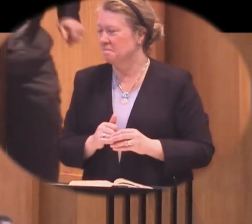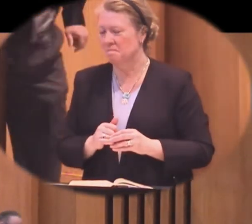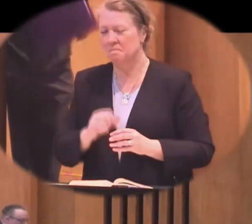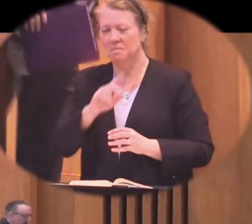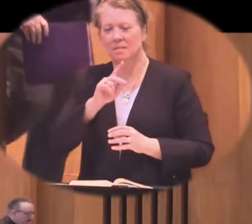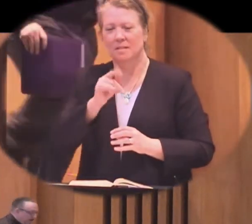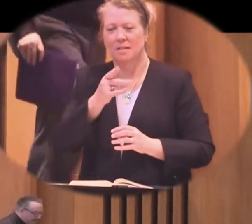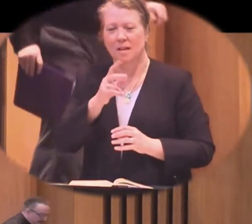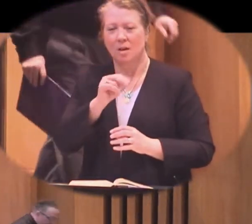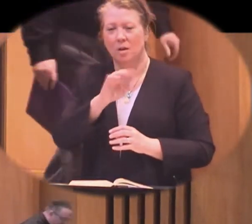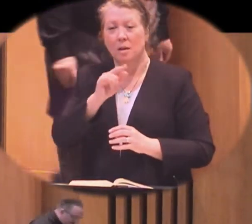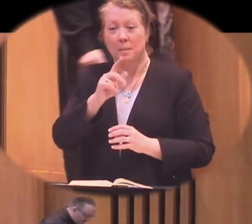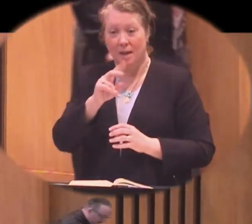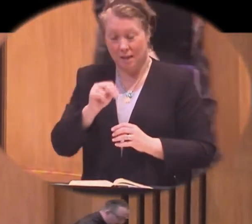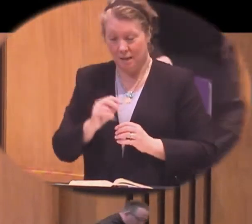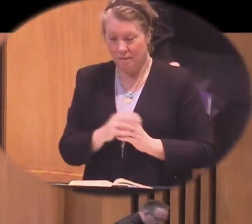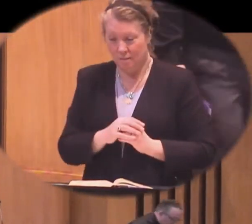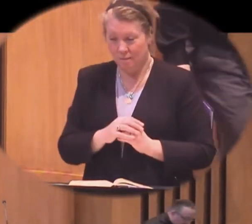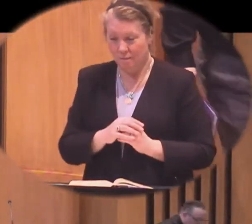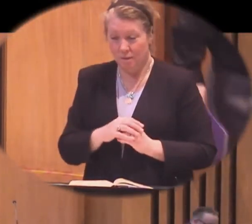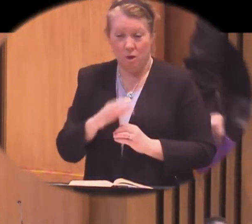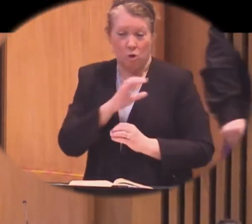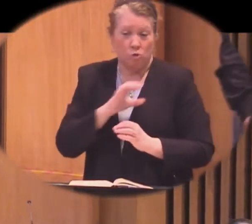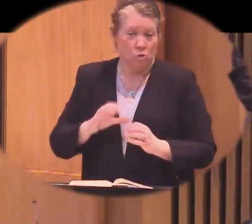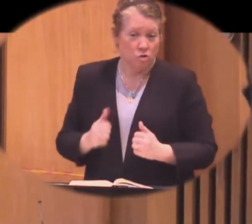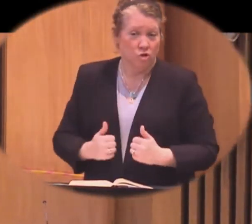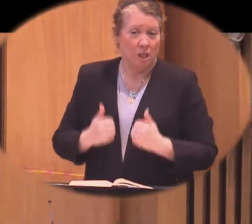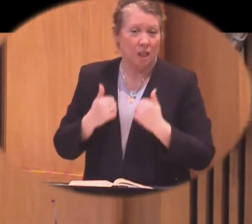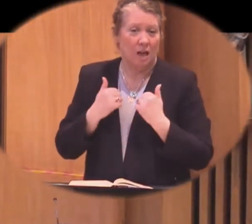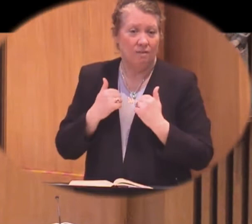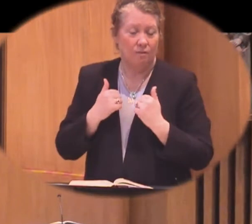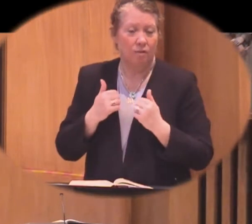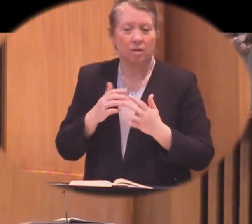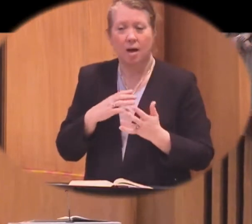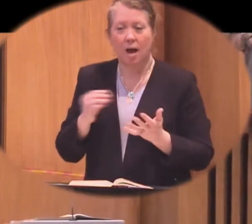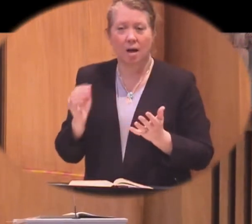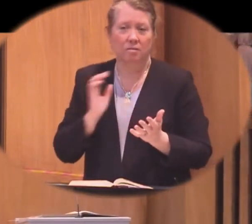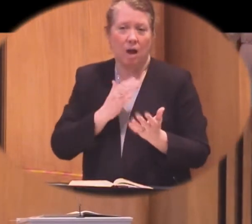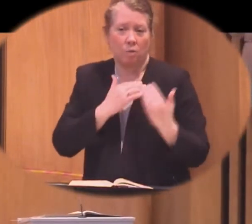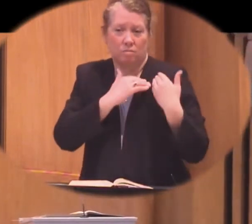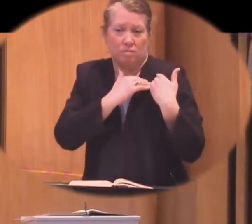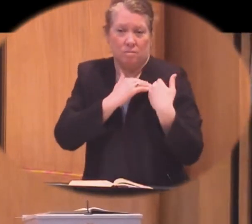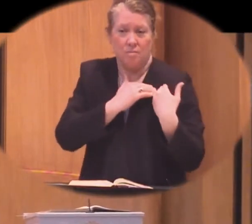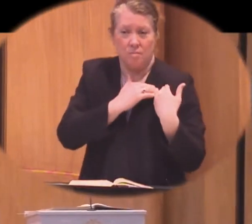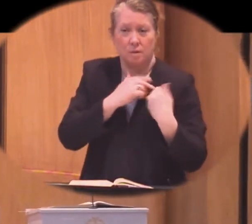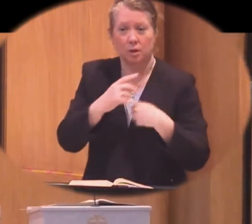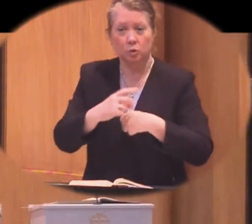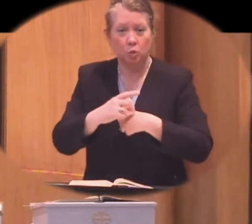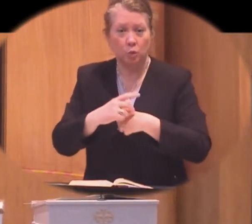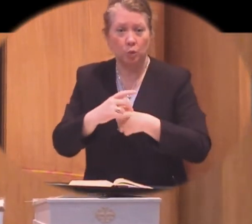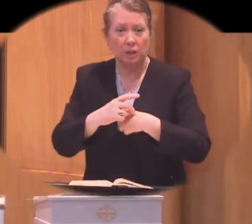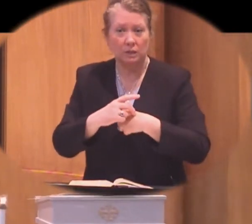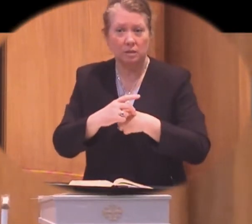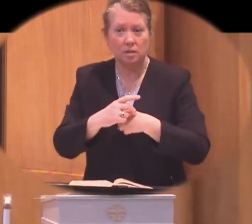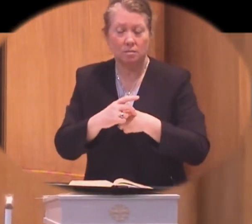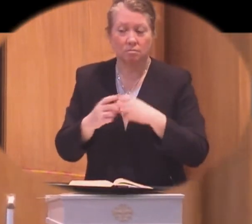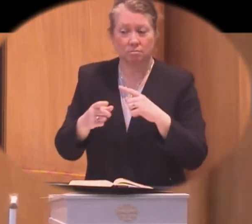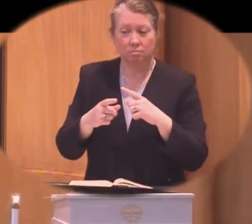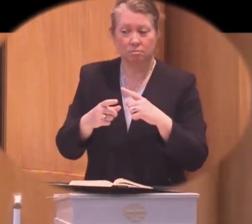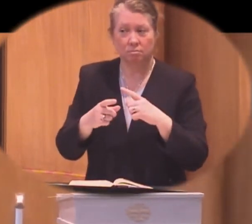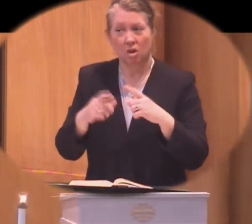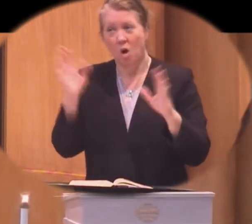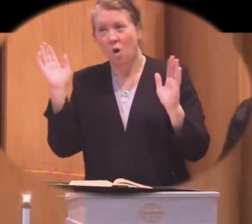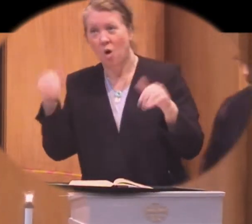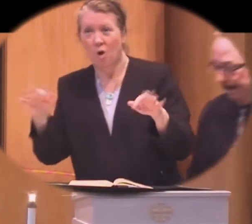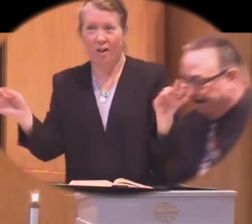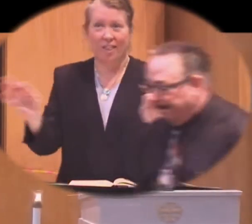Karen and Megan, the Christian life and the demands that flow from the sacraments cannot be taken lightly.